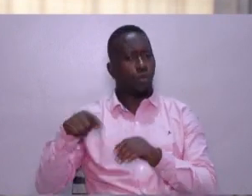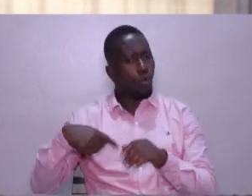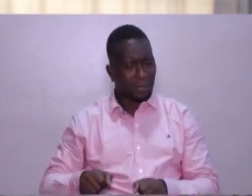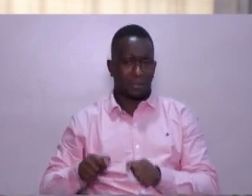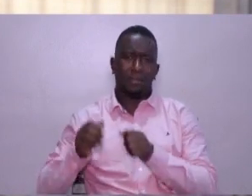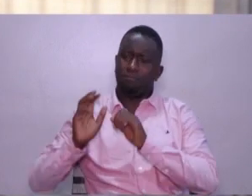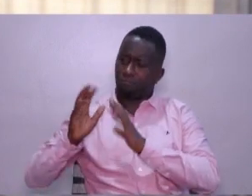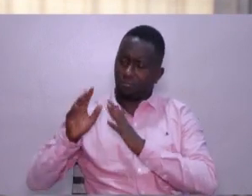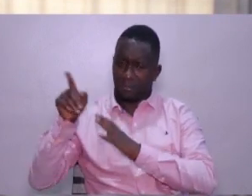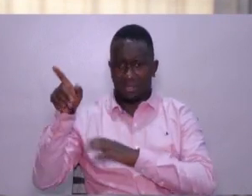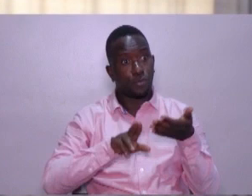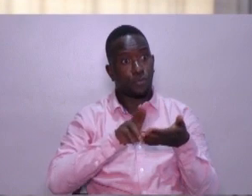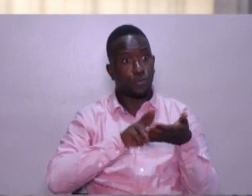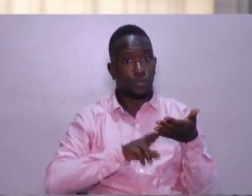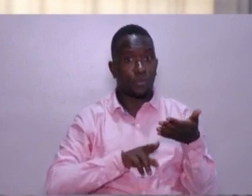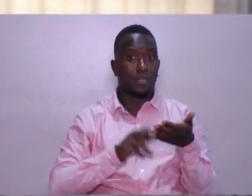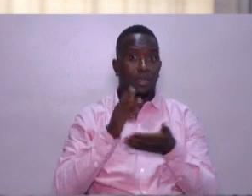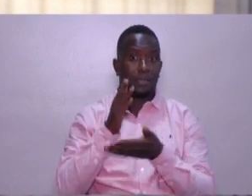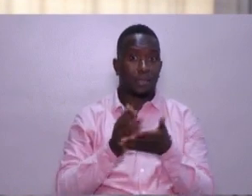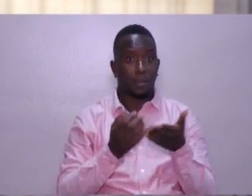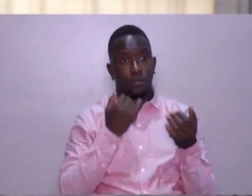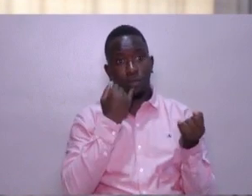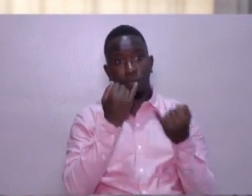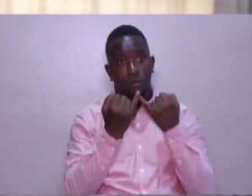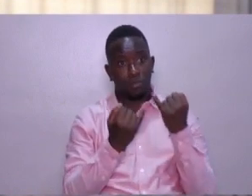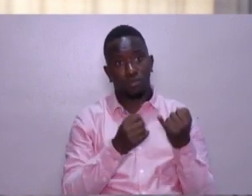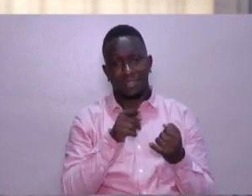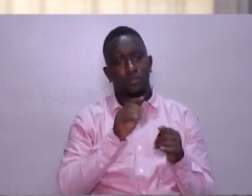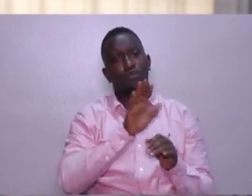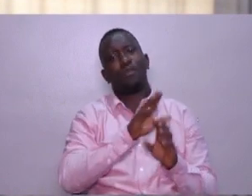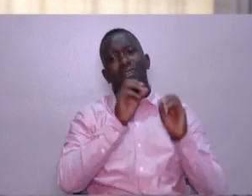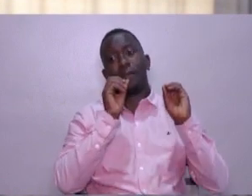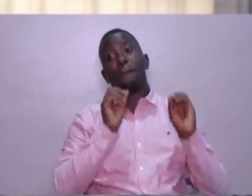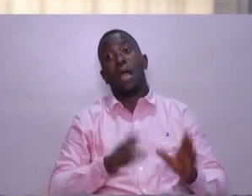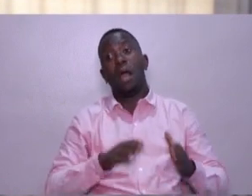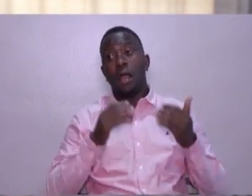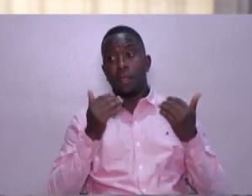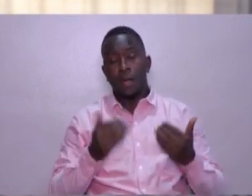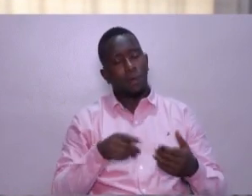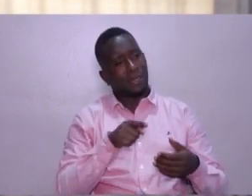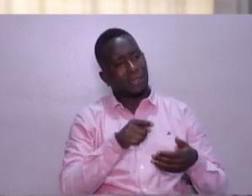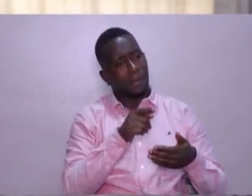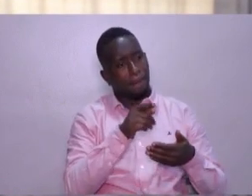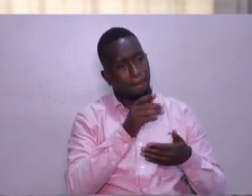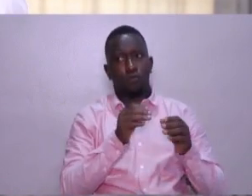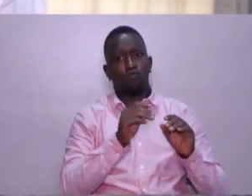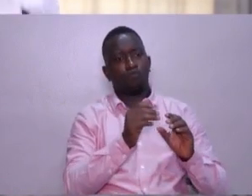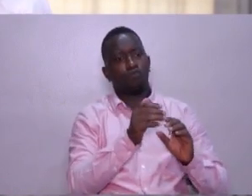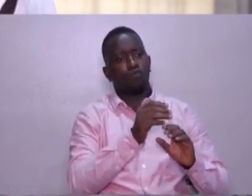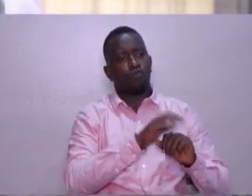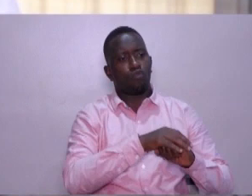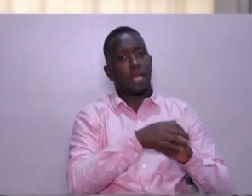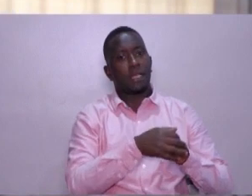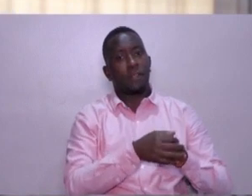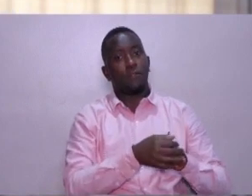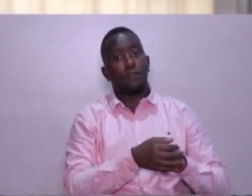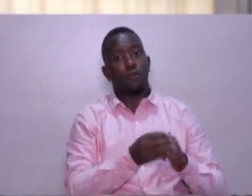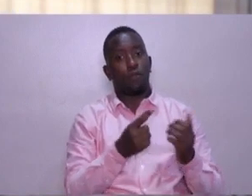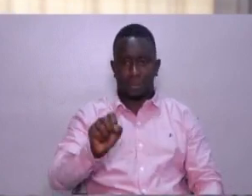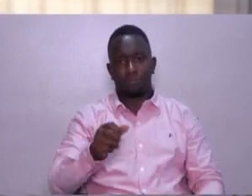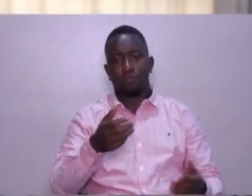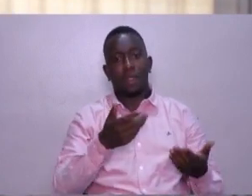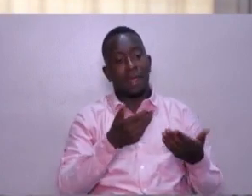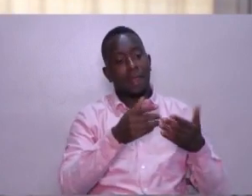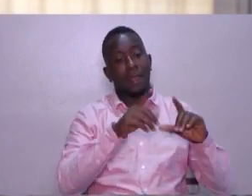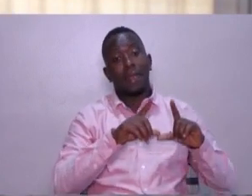because you have used some information that is not necessarily yours. Again, part of Creative Commons licenses